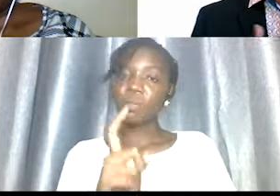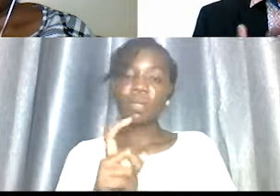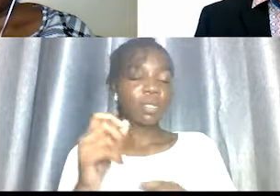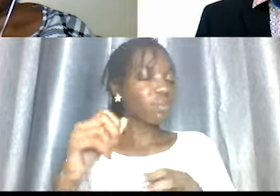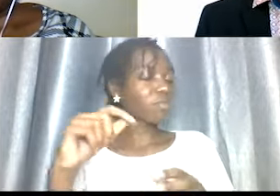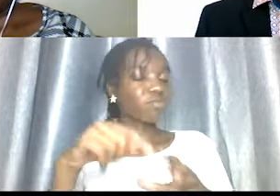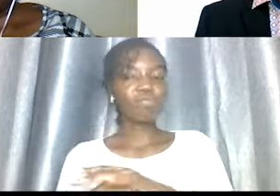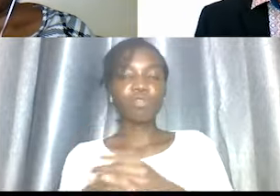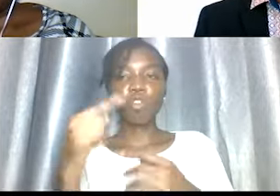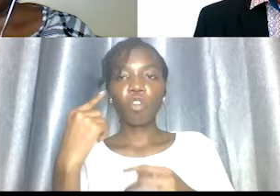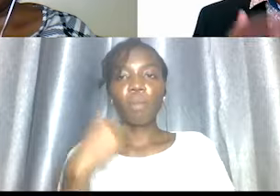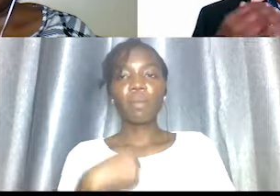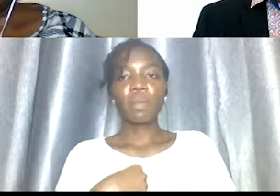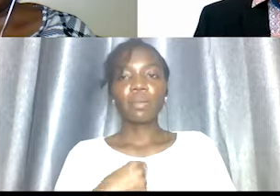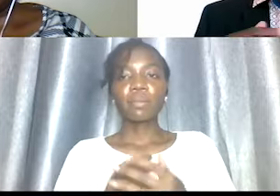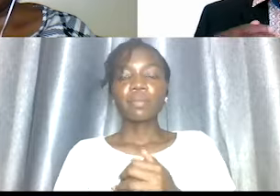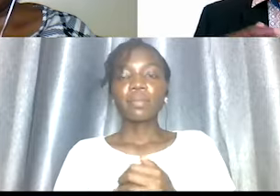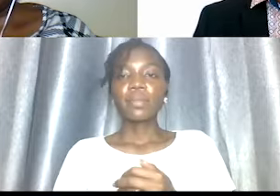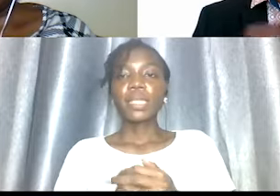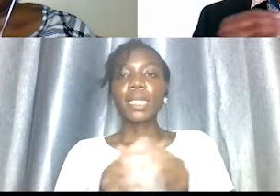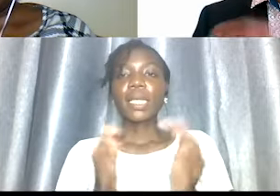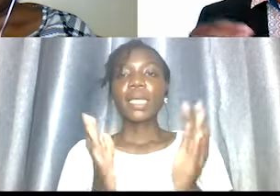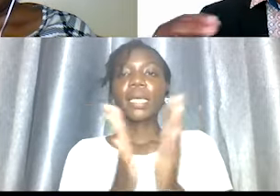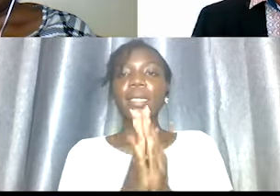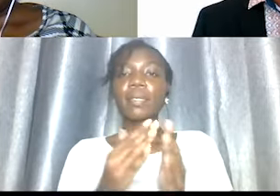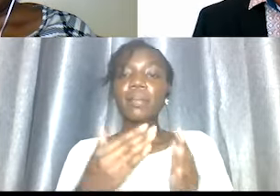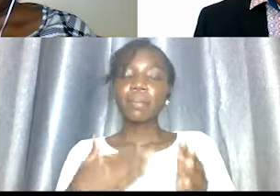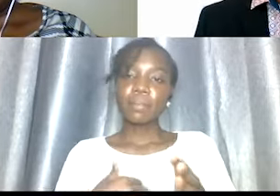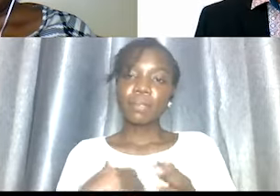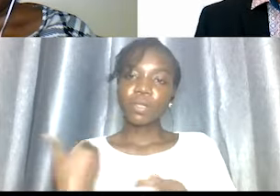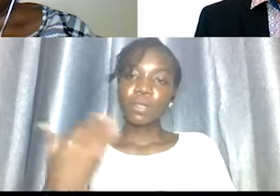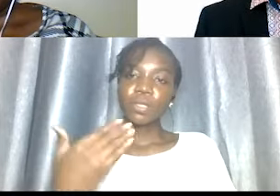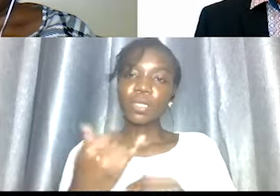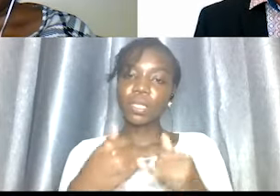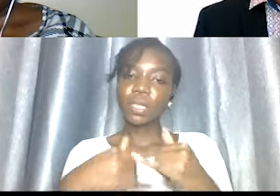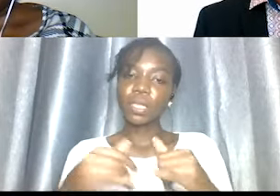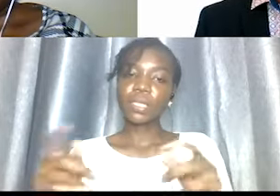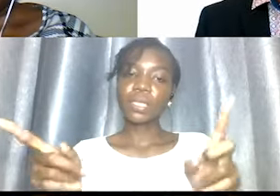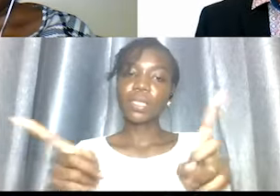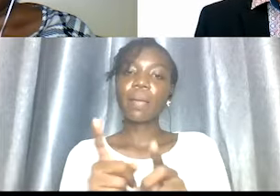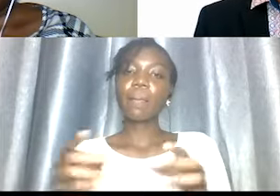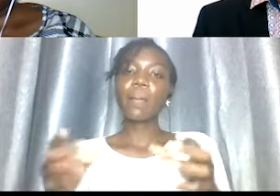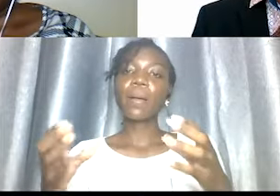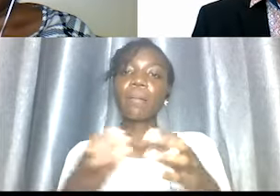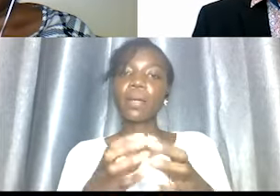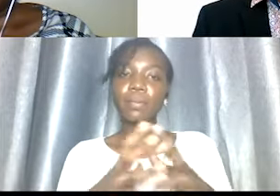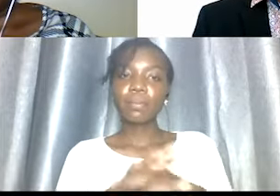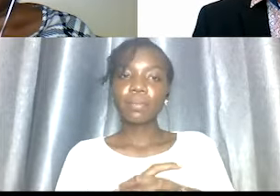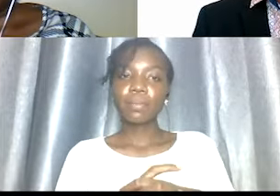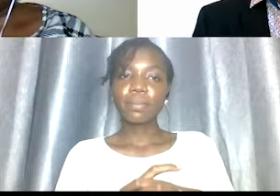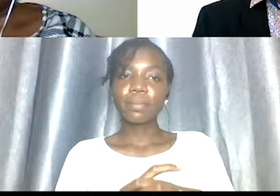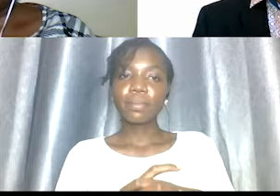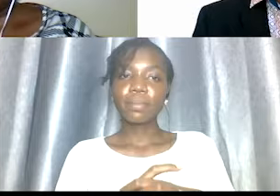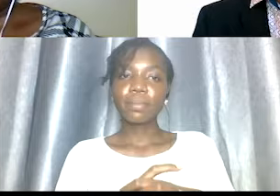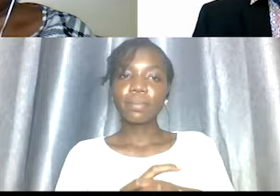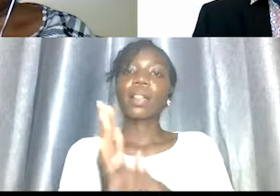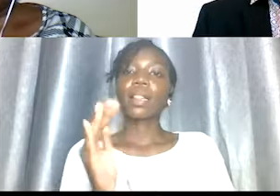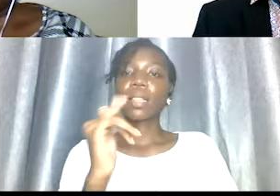How it ended up a downfall for me, my wife and I, we both worked for the same company, Abaco Markets. She was